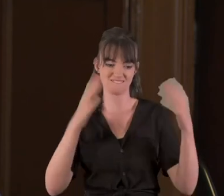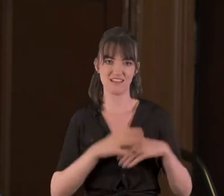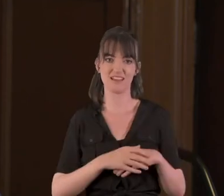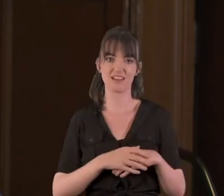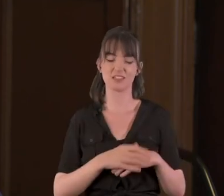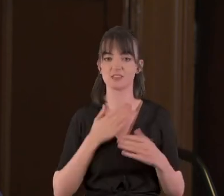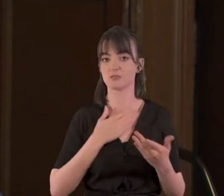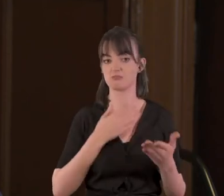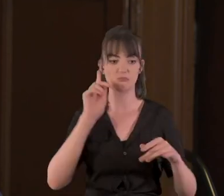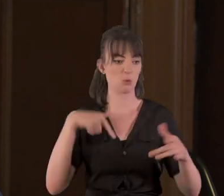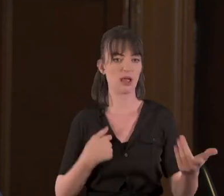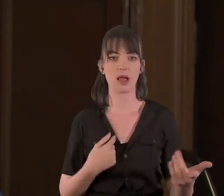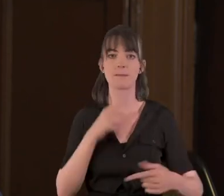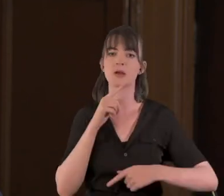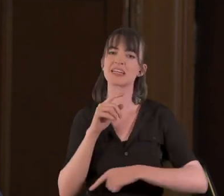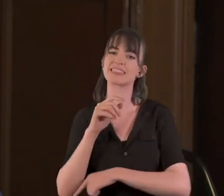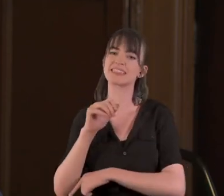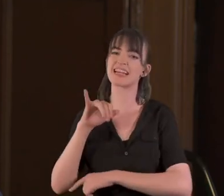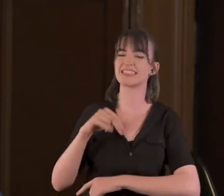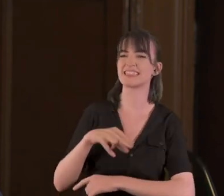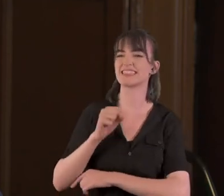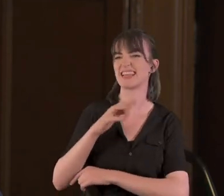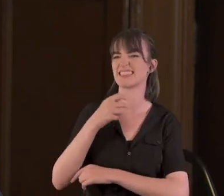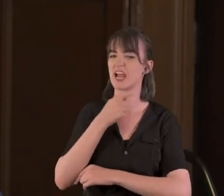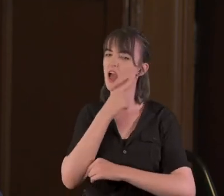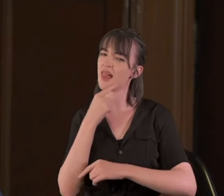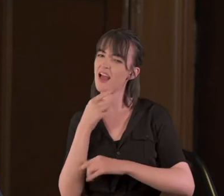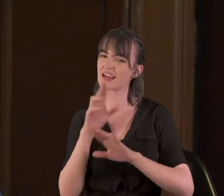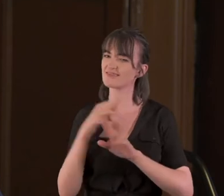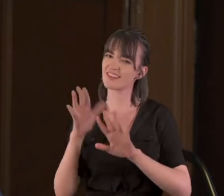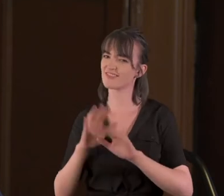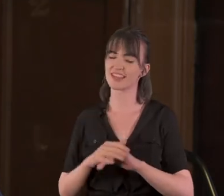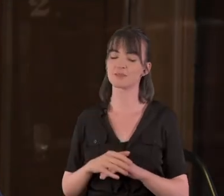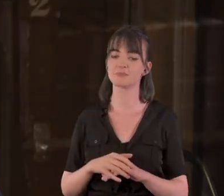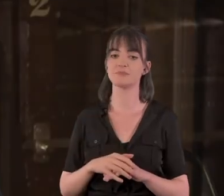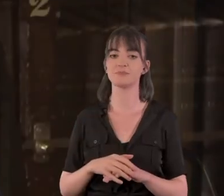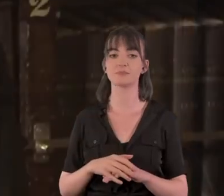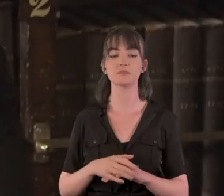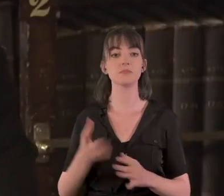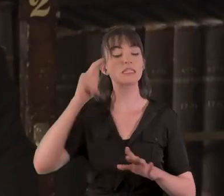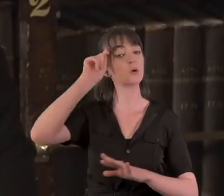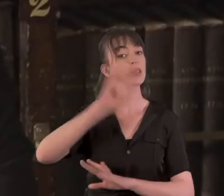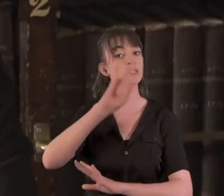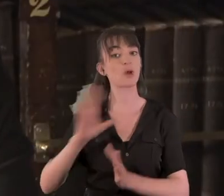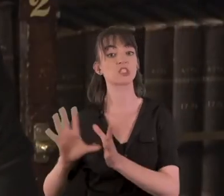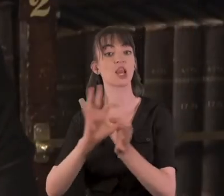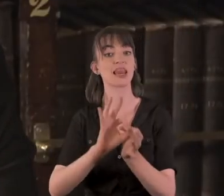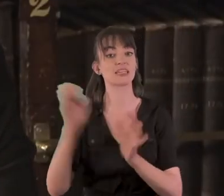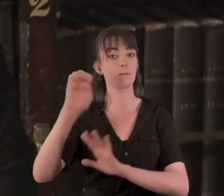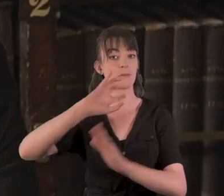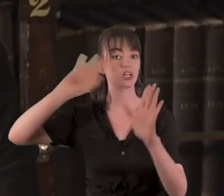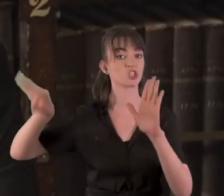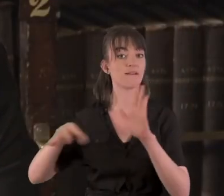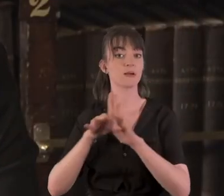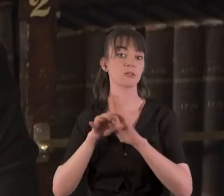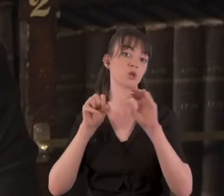a more severe charge than insincerity. Yeah, and I think when the question here relates to British government, and obviously